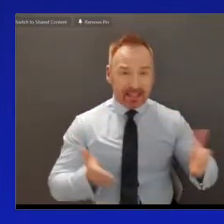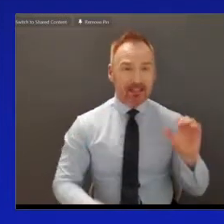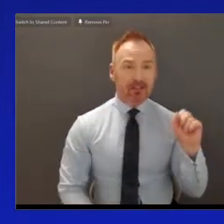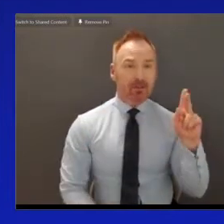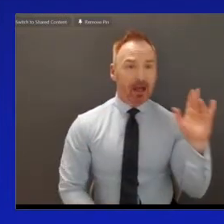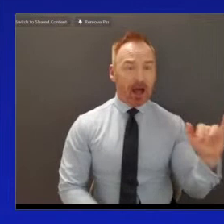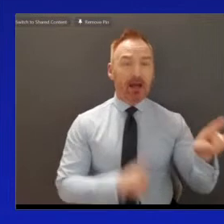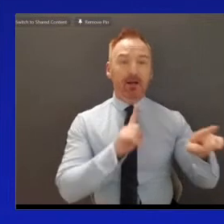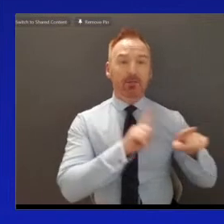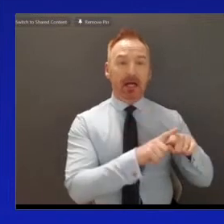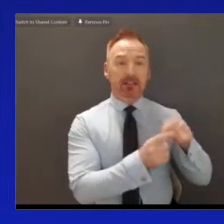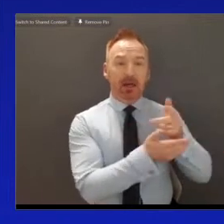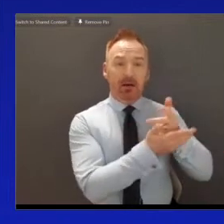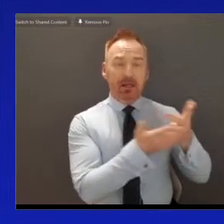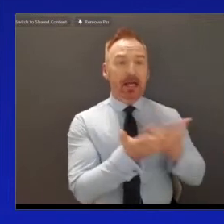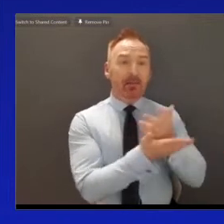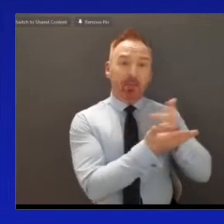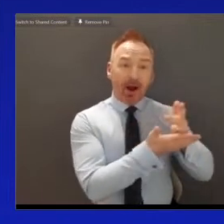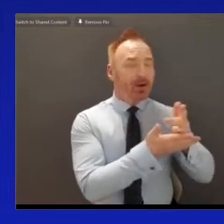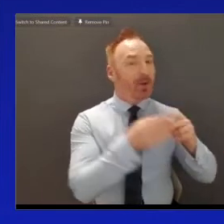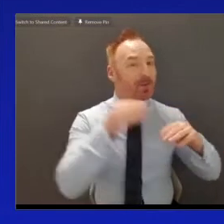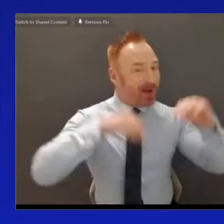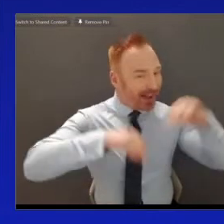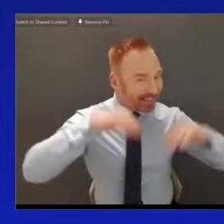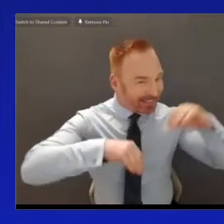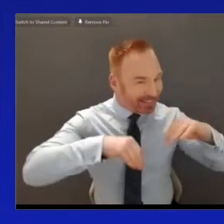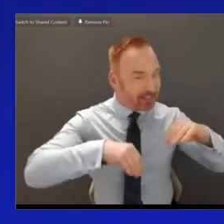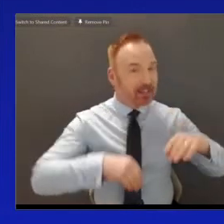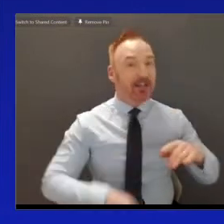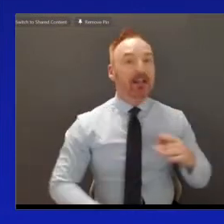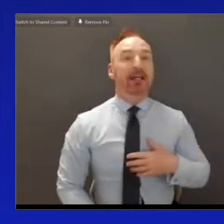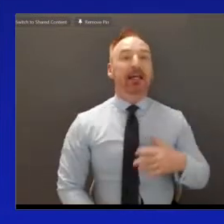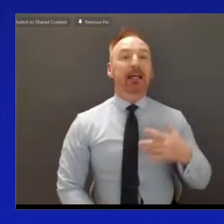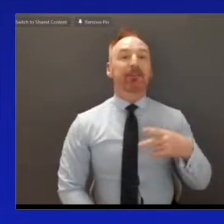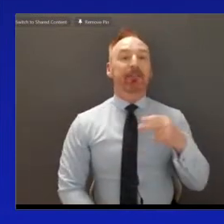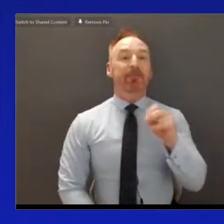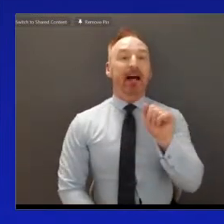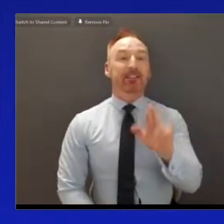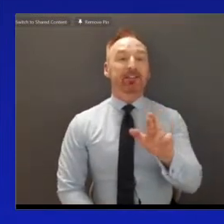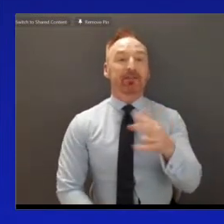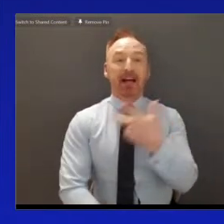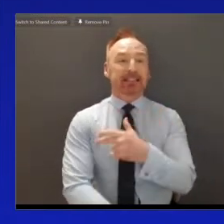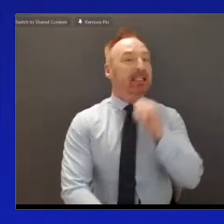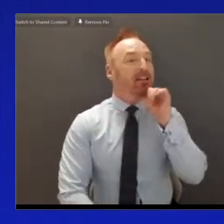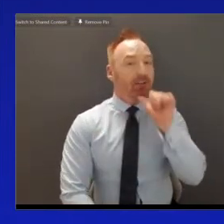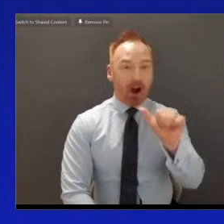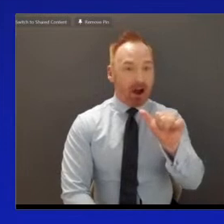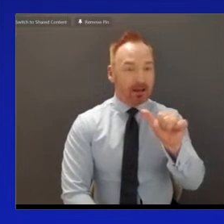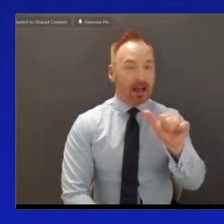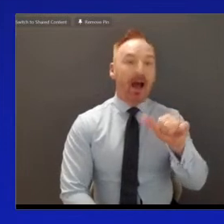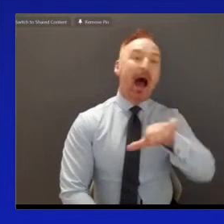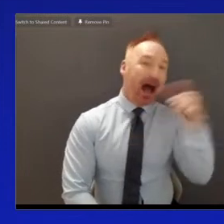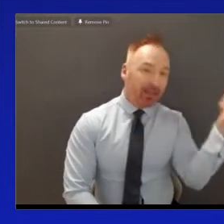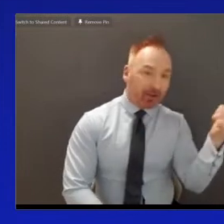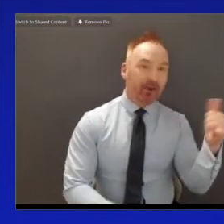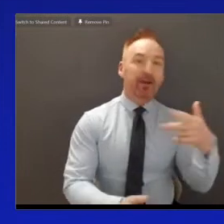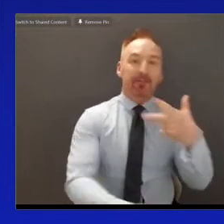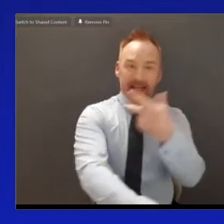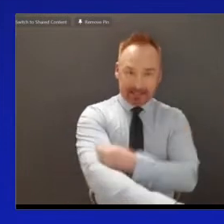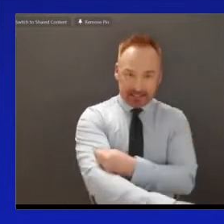site when non-Pfizer vaccines are received in Ottawa, amongst many other early